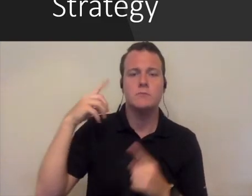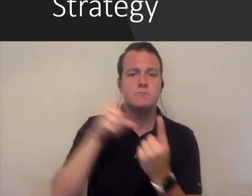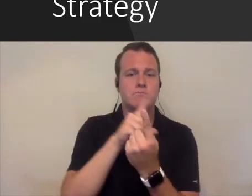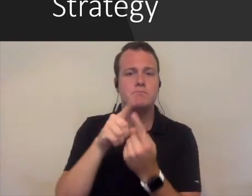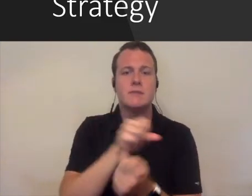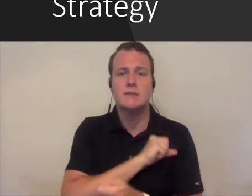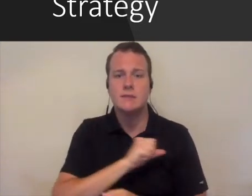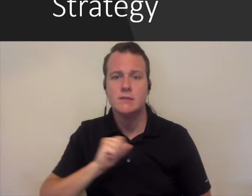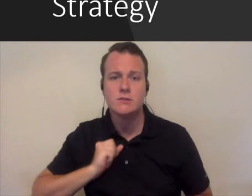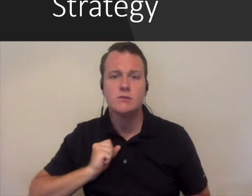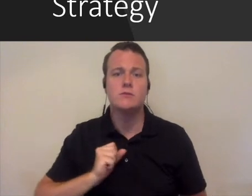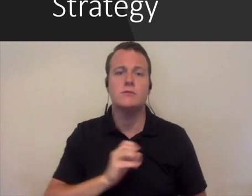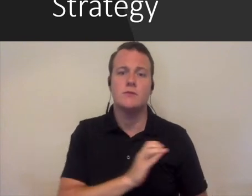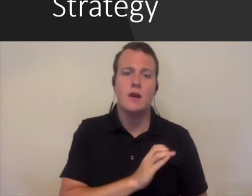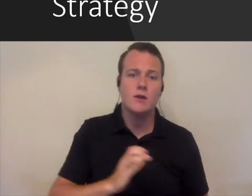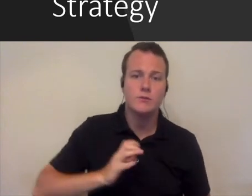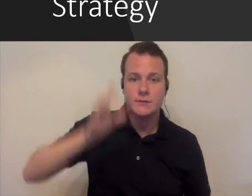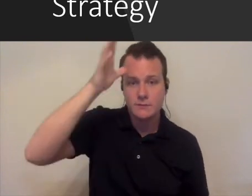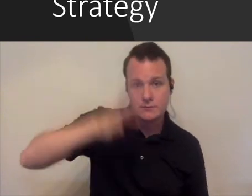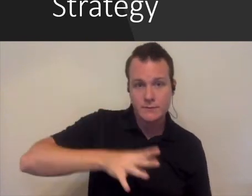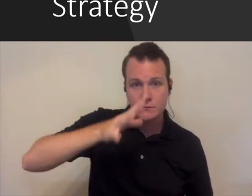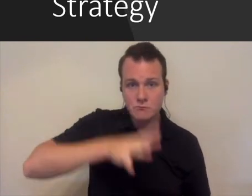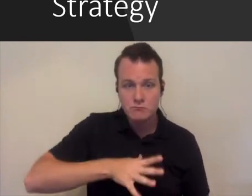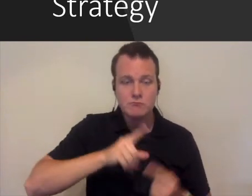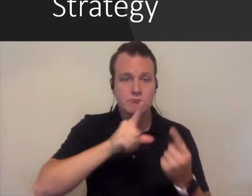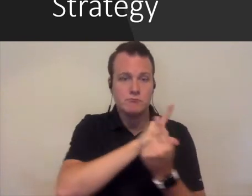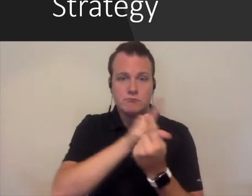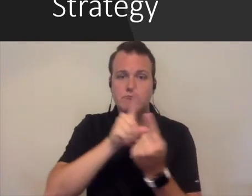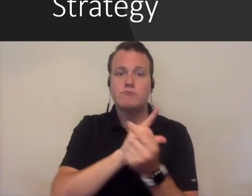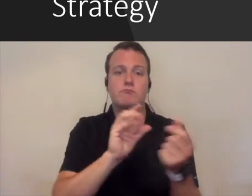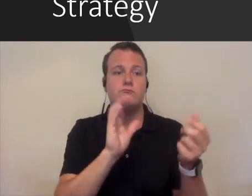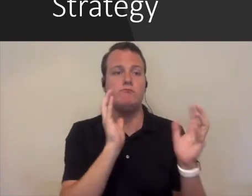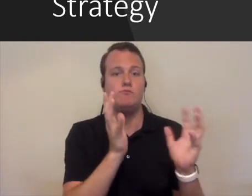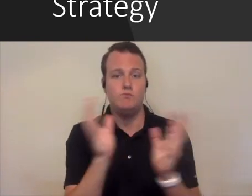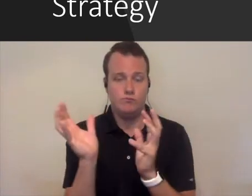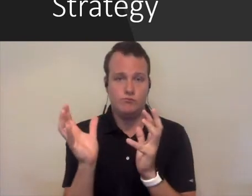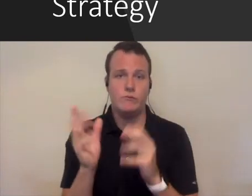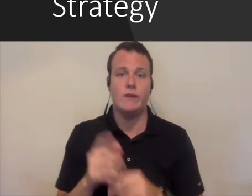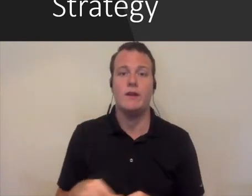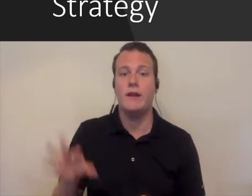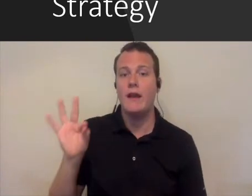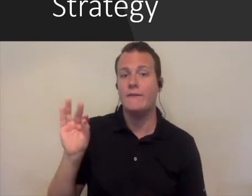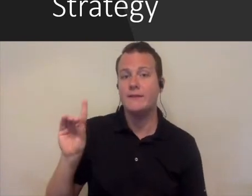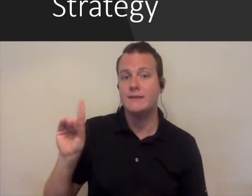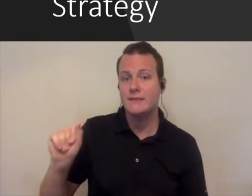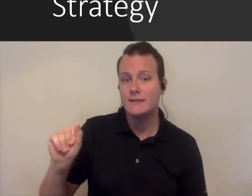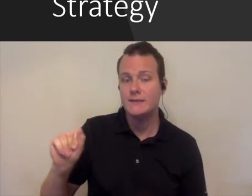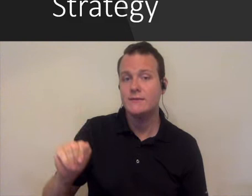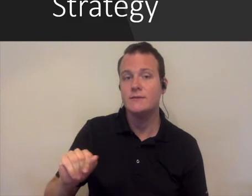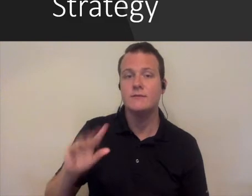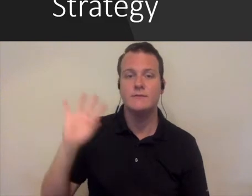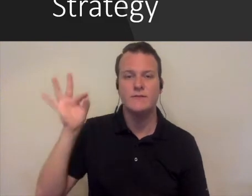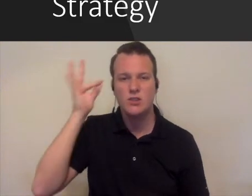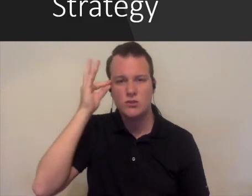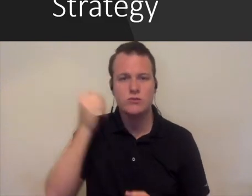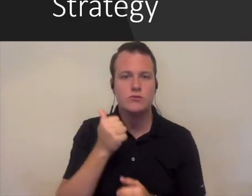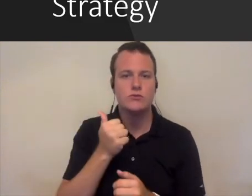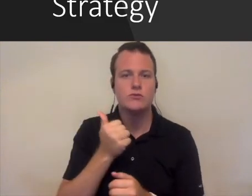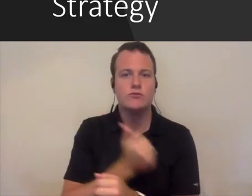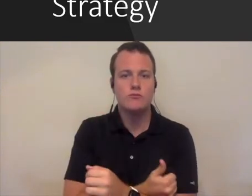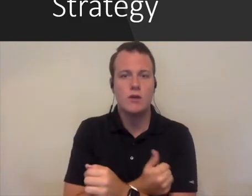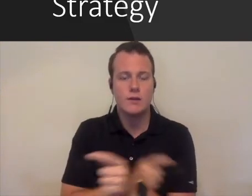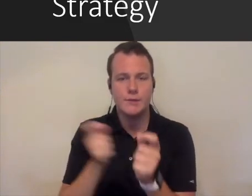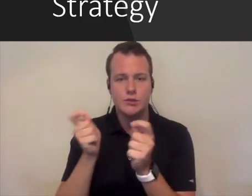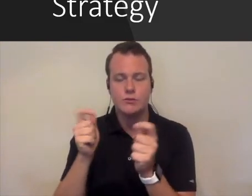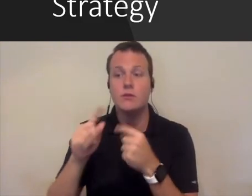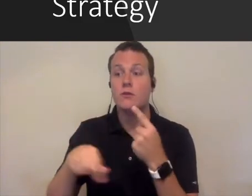to congressmen and women, and Food and Drug Administration, different offices. And when I go in, I know I